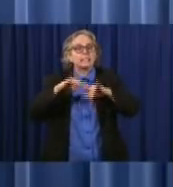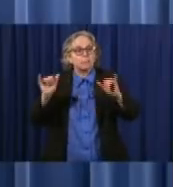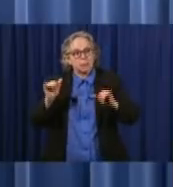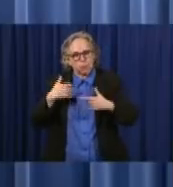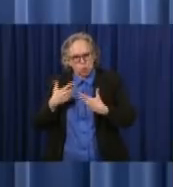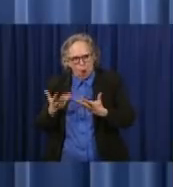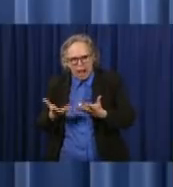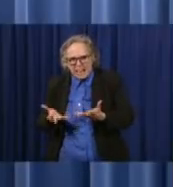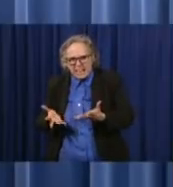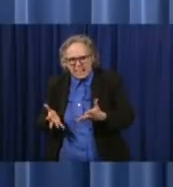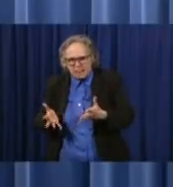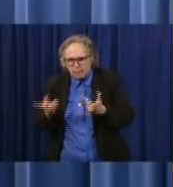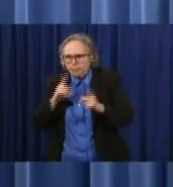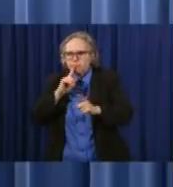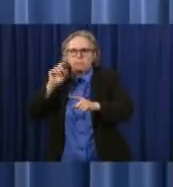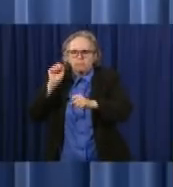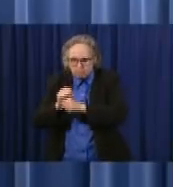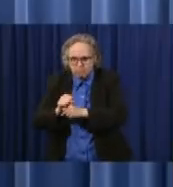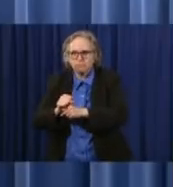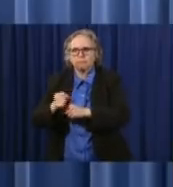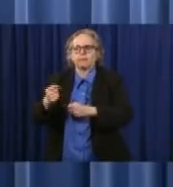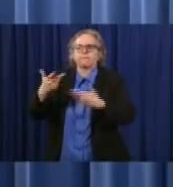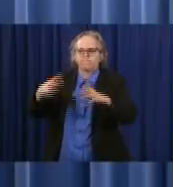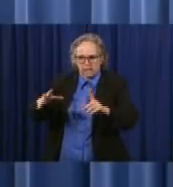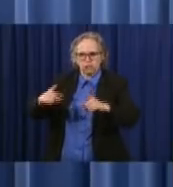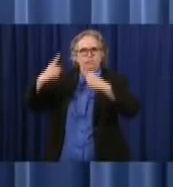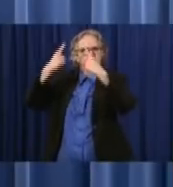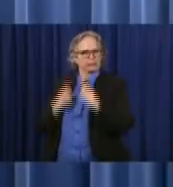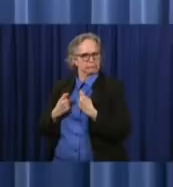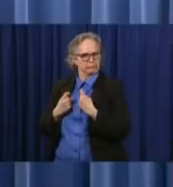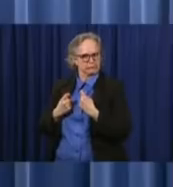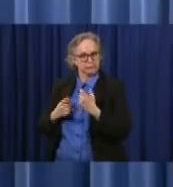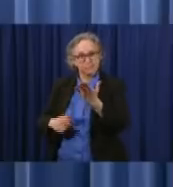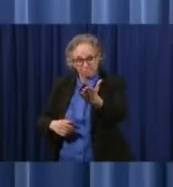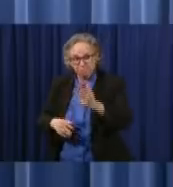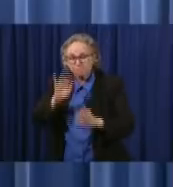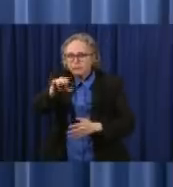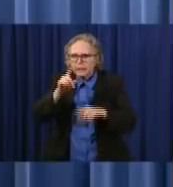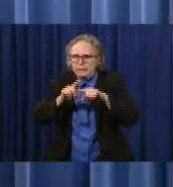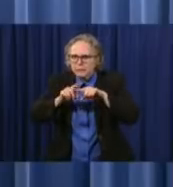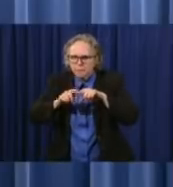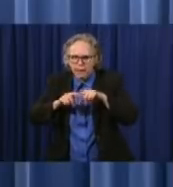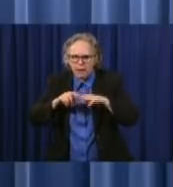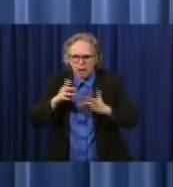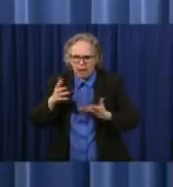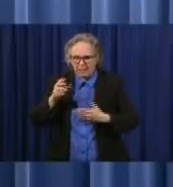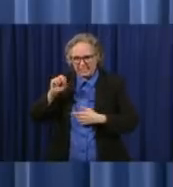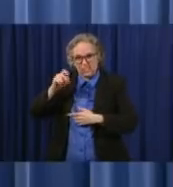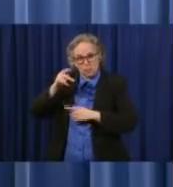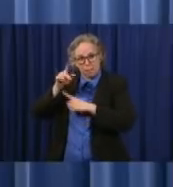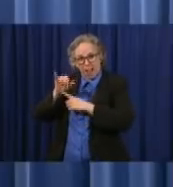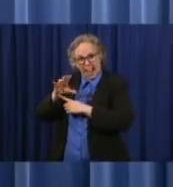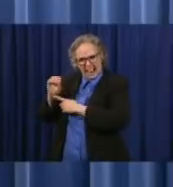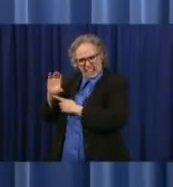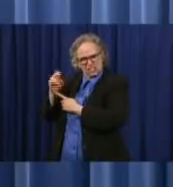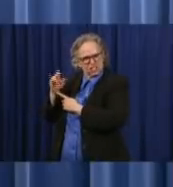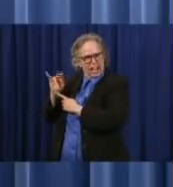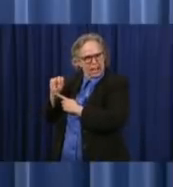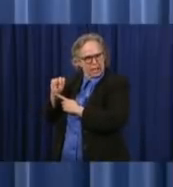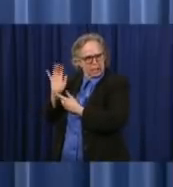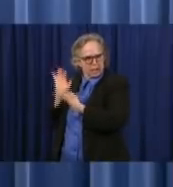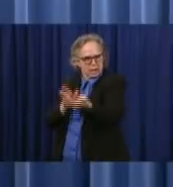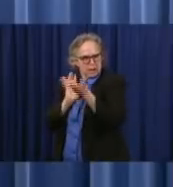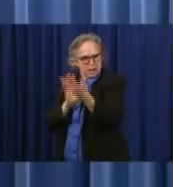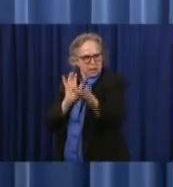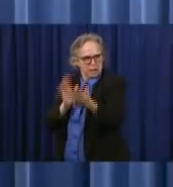those 2 is really based on a supply chain, a network, an infrastructure around Ohio that we're building as